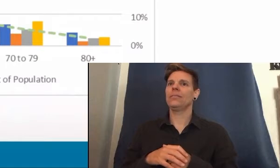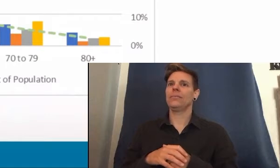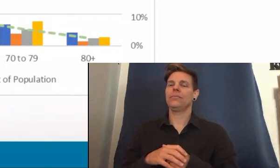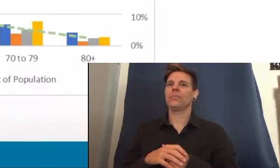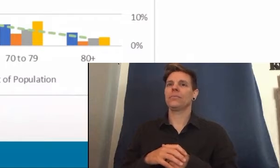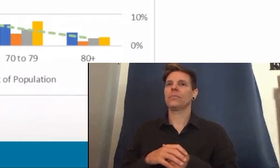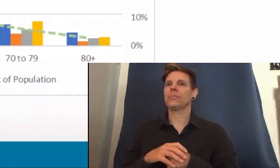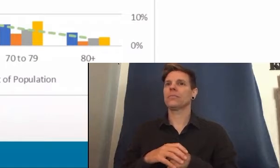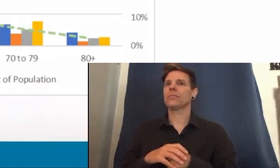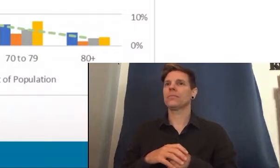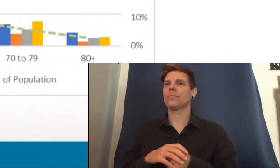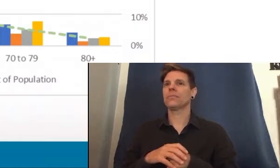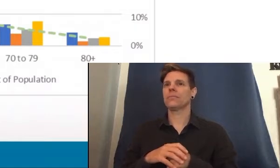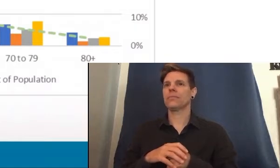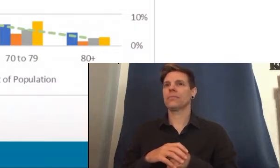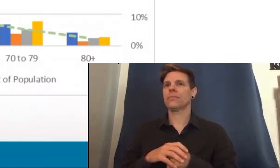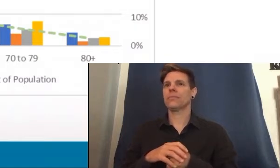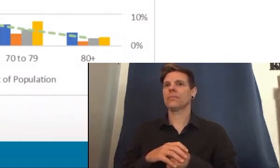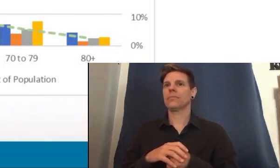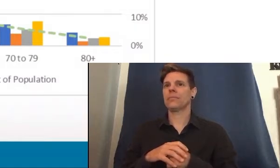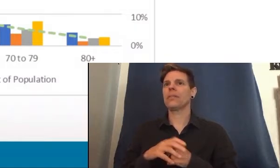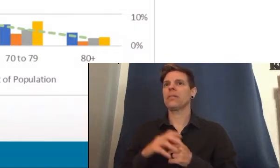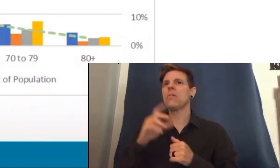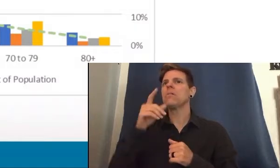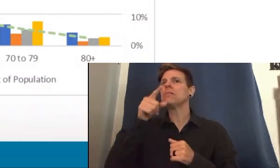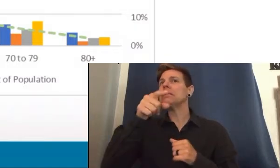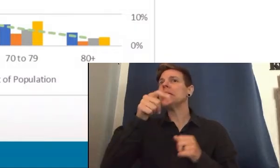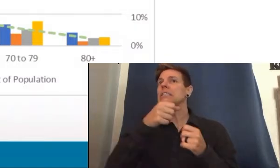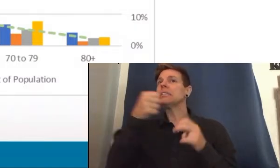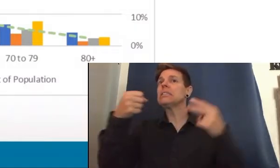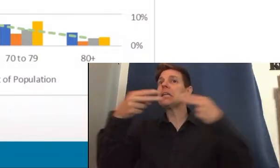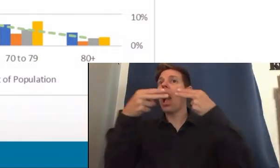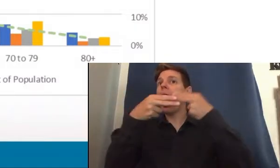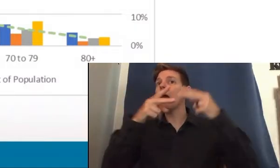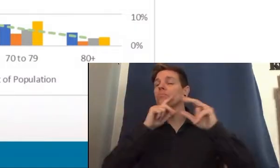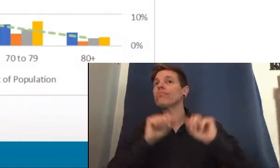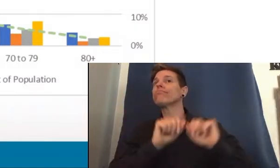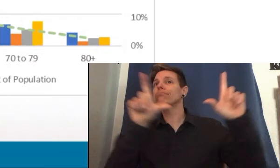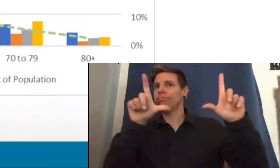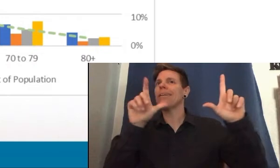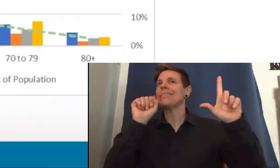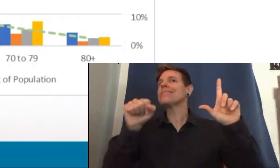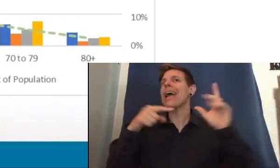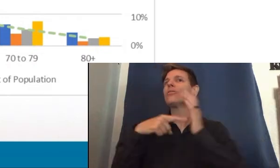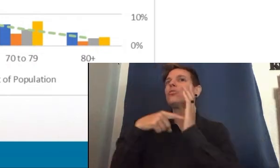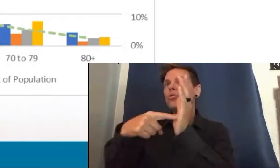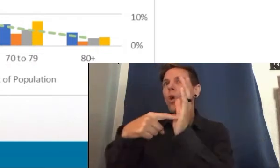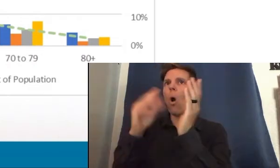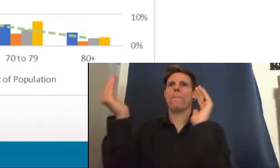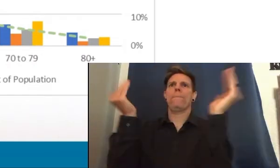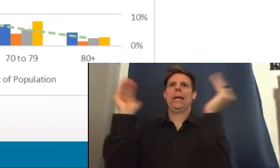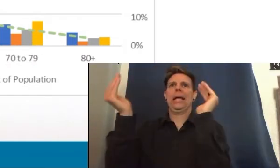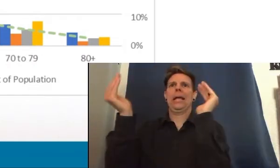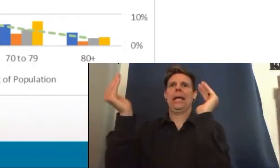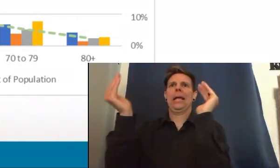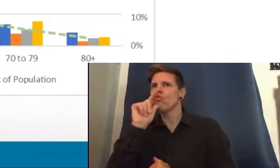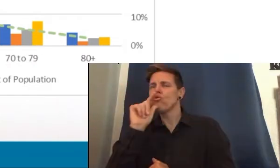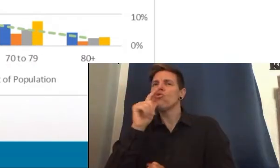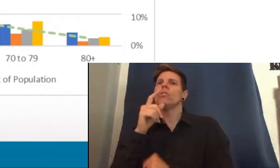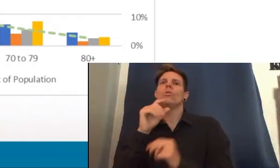this exact same slide, you would see that the big thing is vaccinated versus unvaccinated in terms of hospitalization. Okay. During this time range, it would be